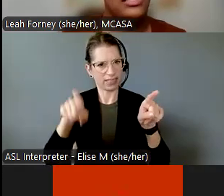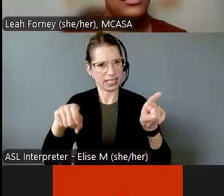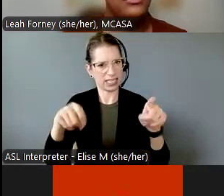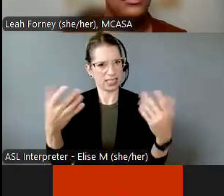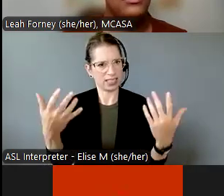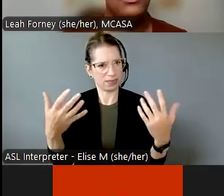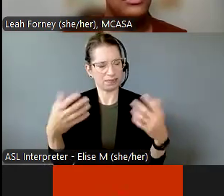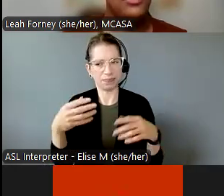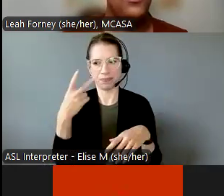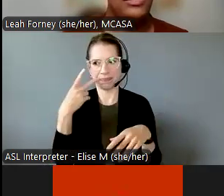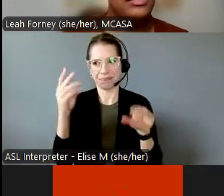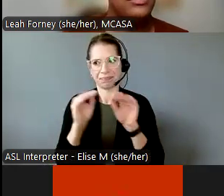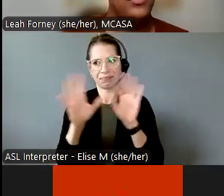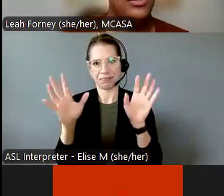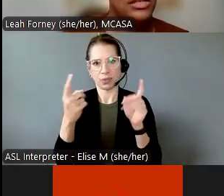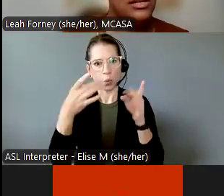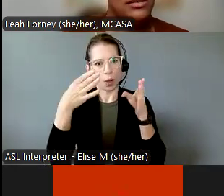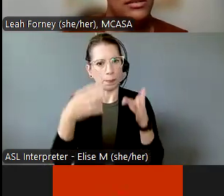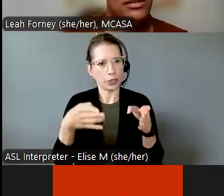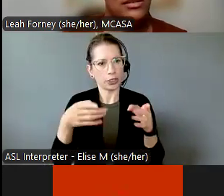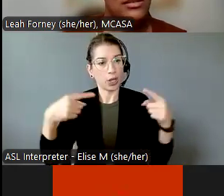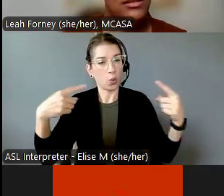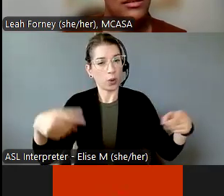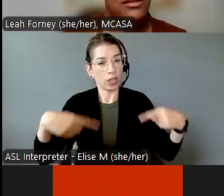you see, there's someone that's in a wheelchair,